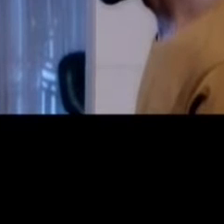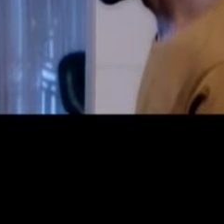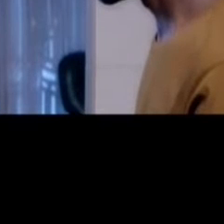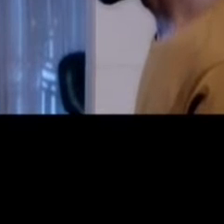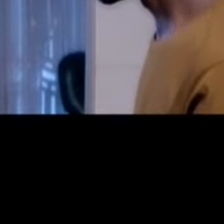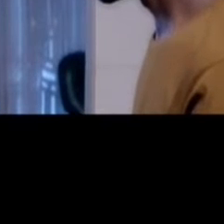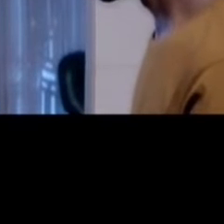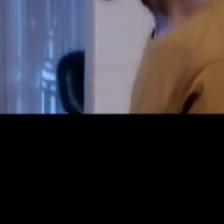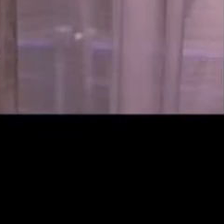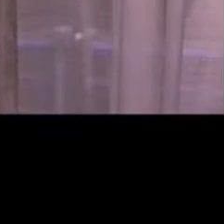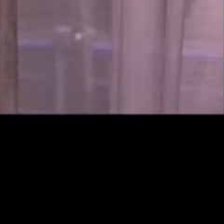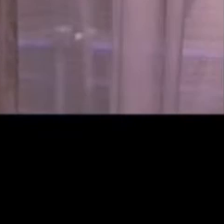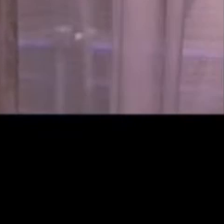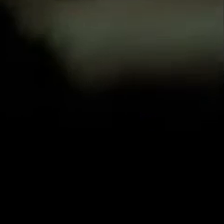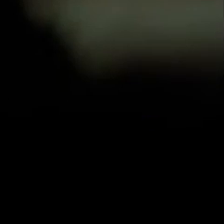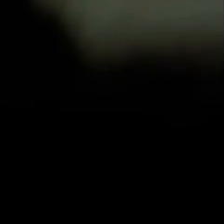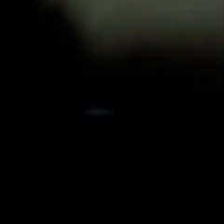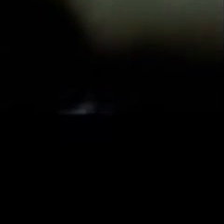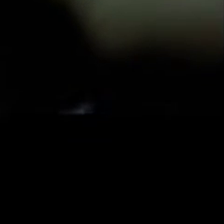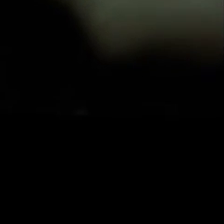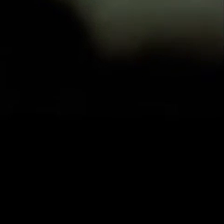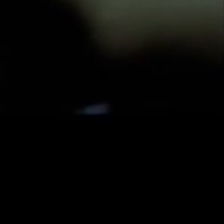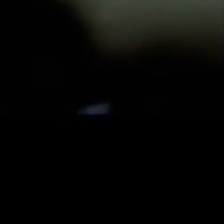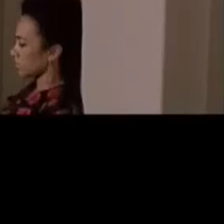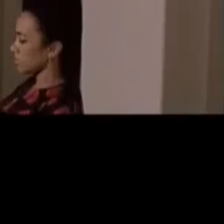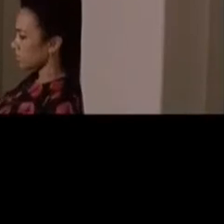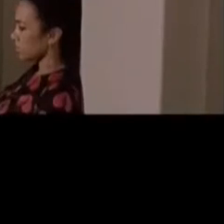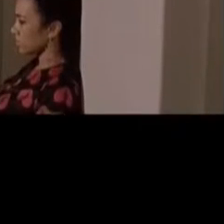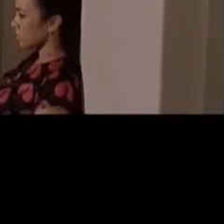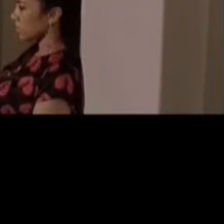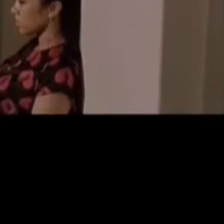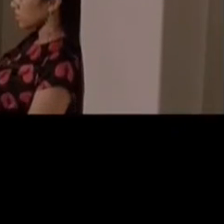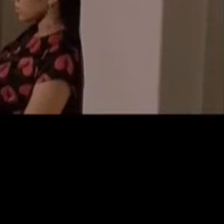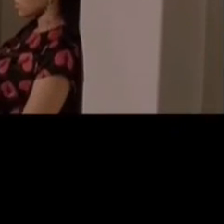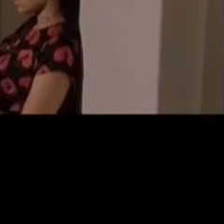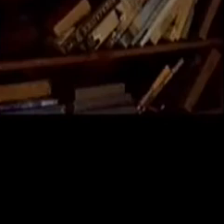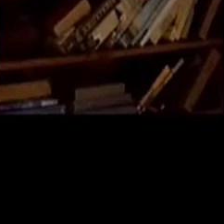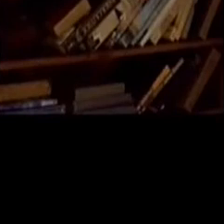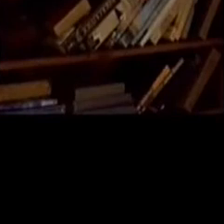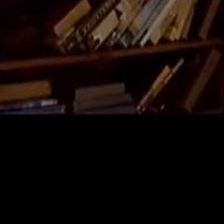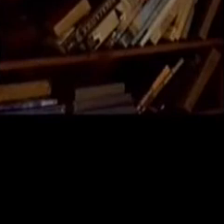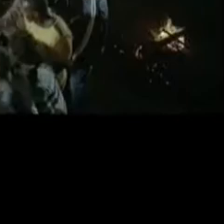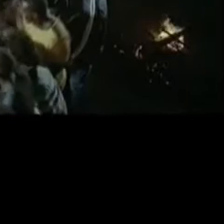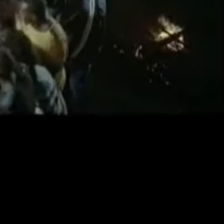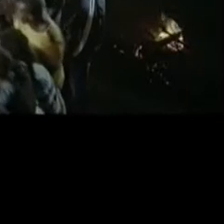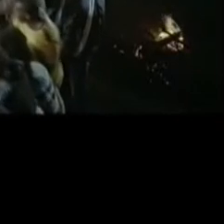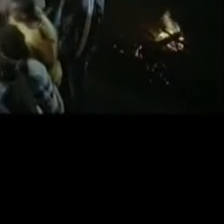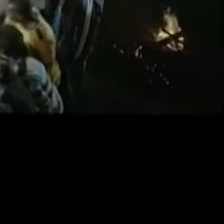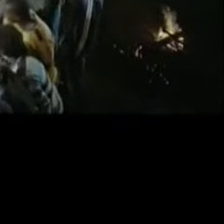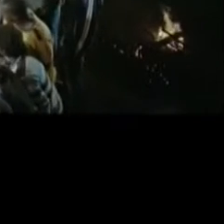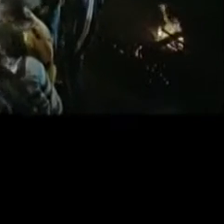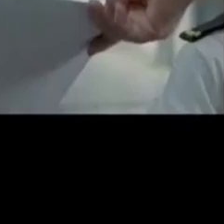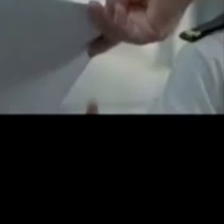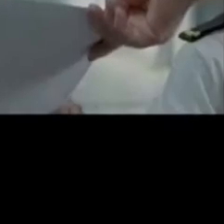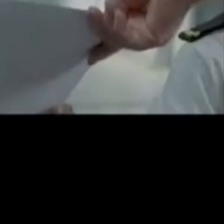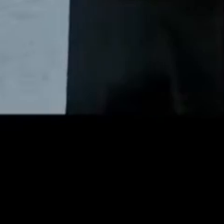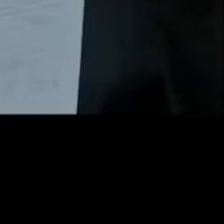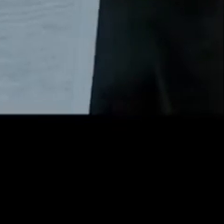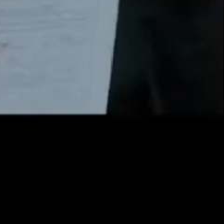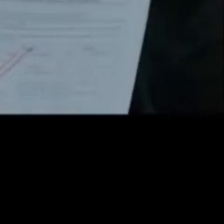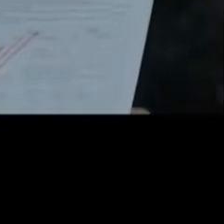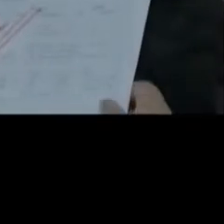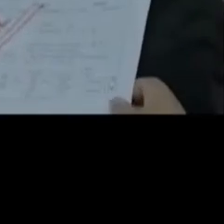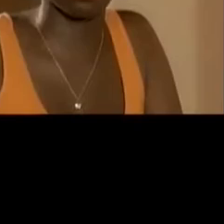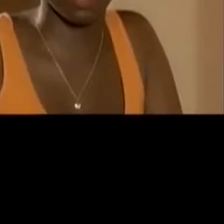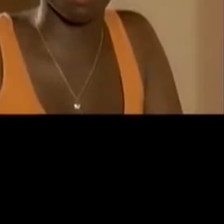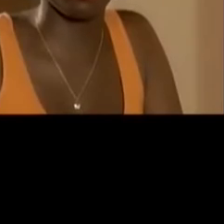Definitely. So nda ninga nge musi imali. And when life is at its toughest, keep it together. No wonder they want you people to